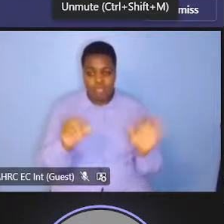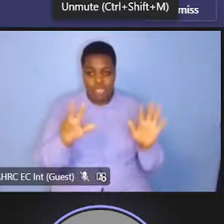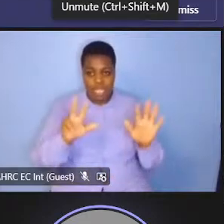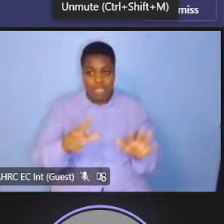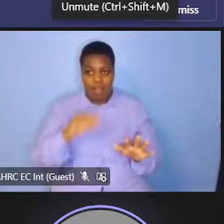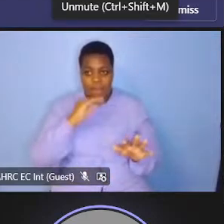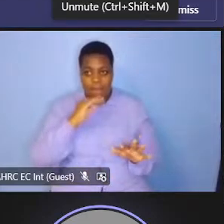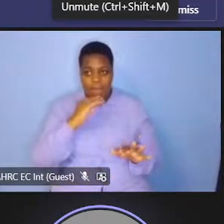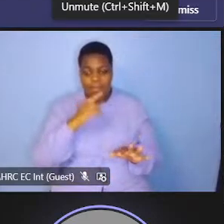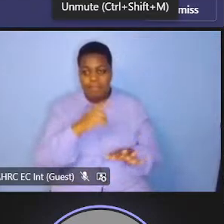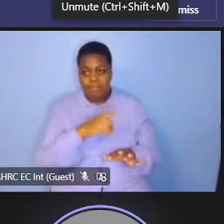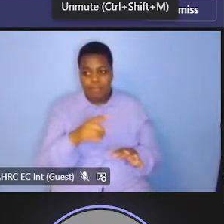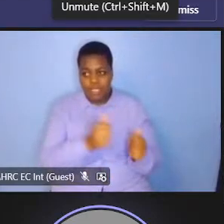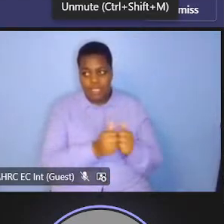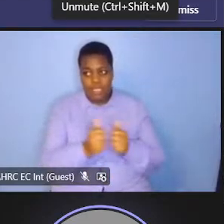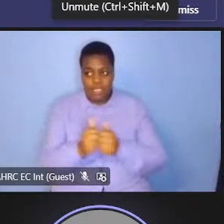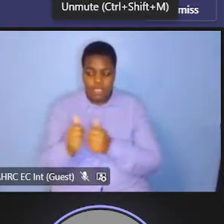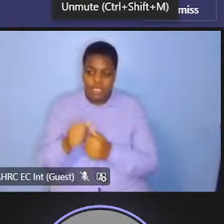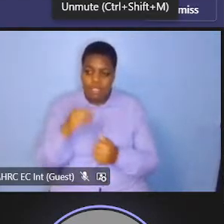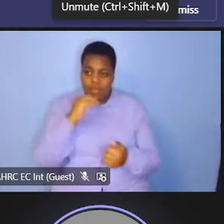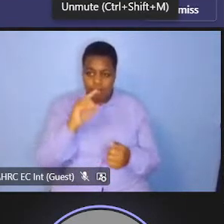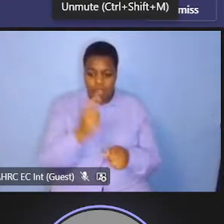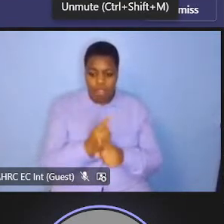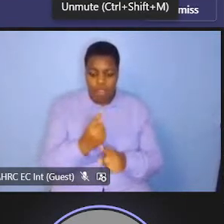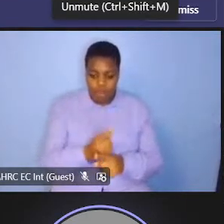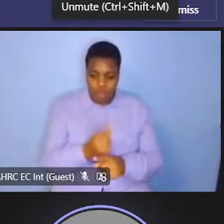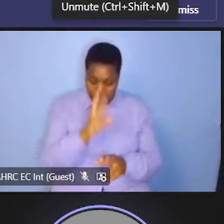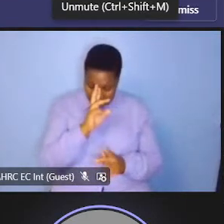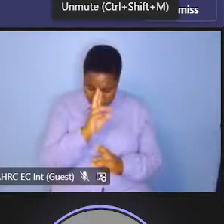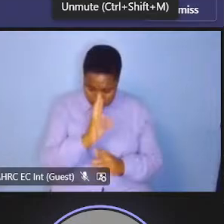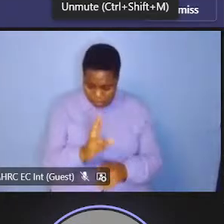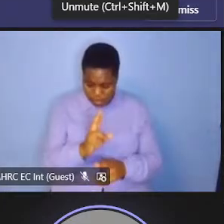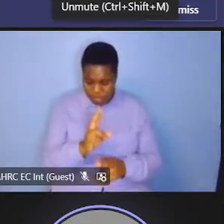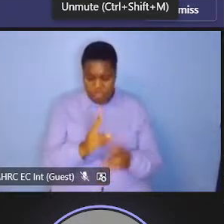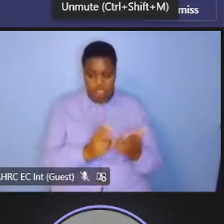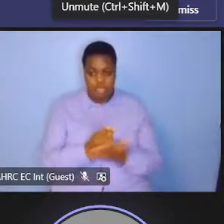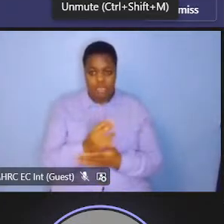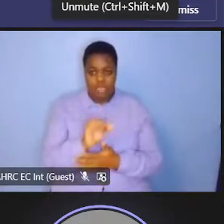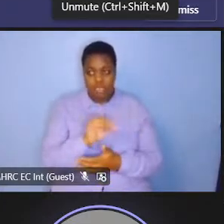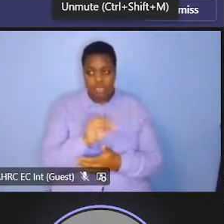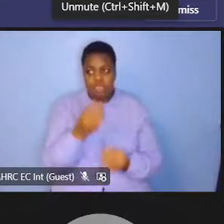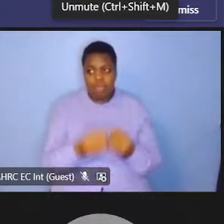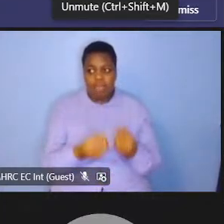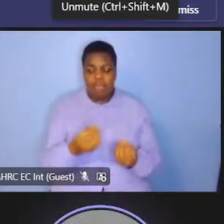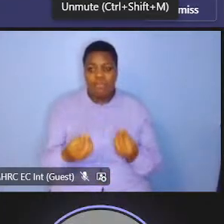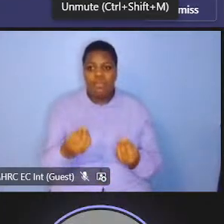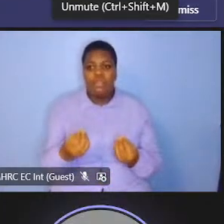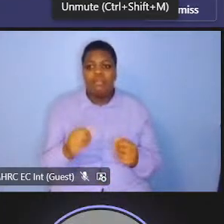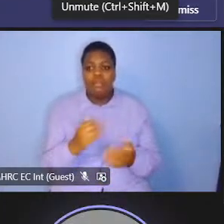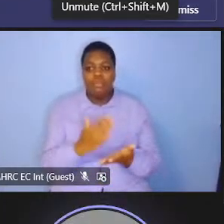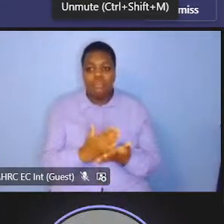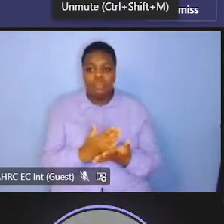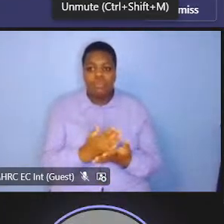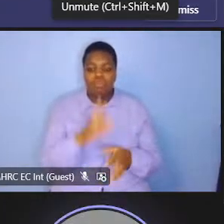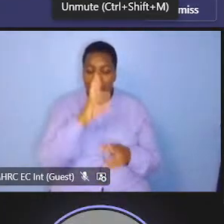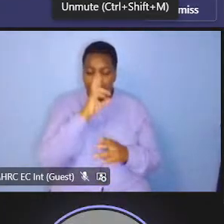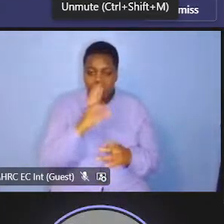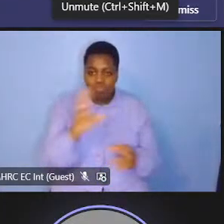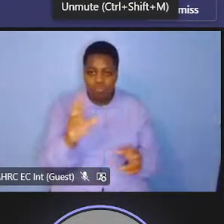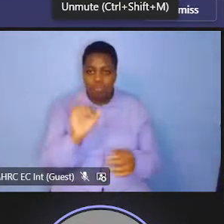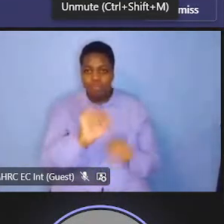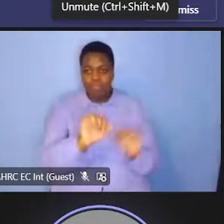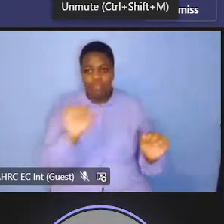state parties undertake to respect the right of the child to preserve his or